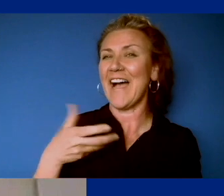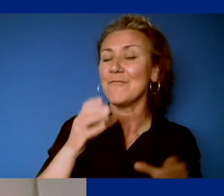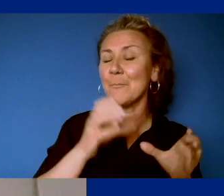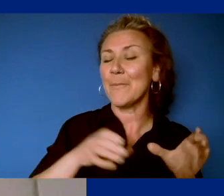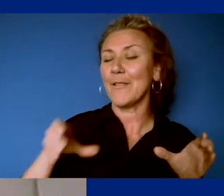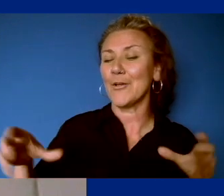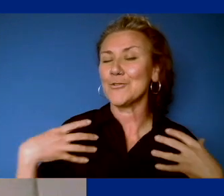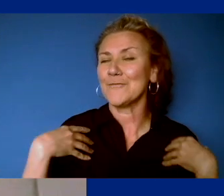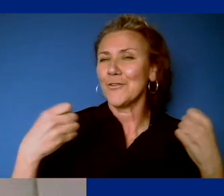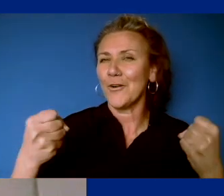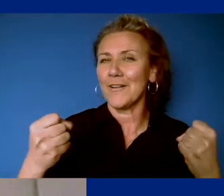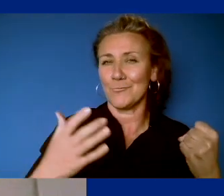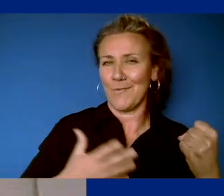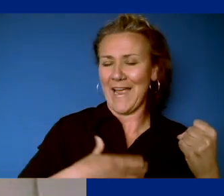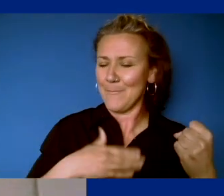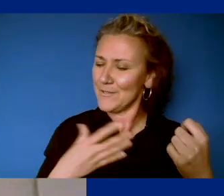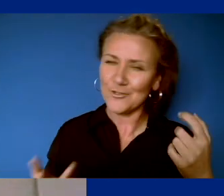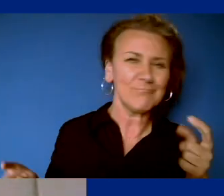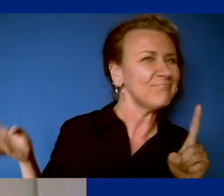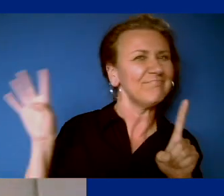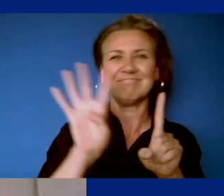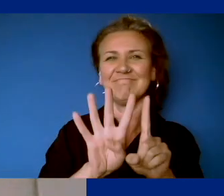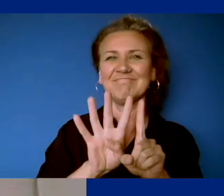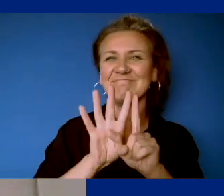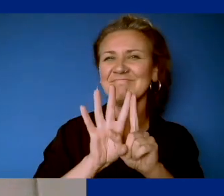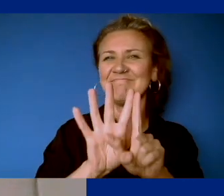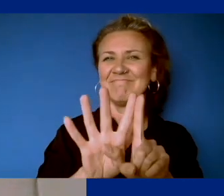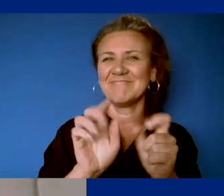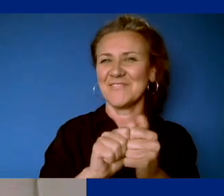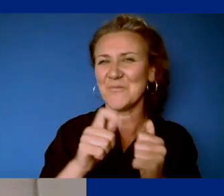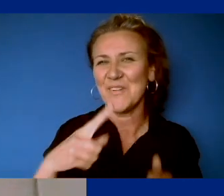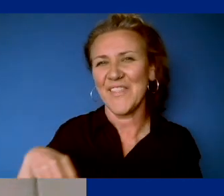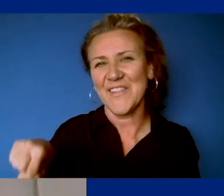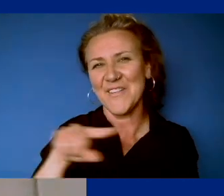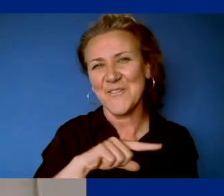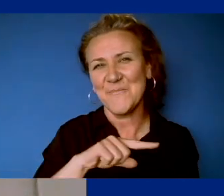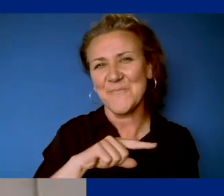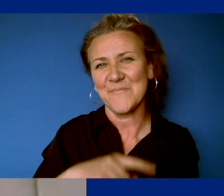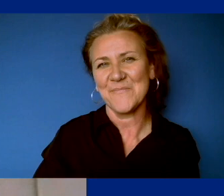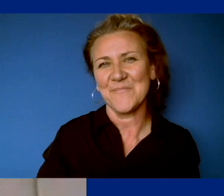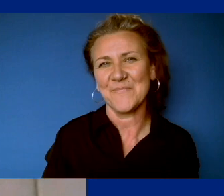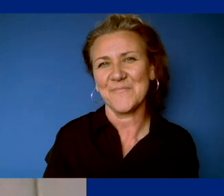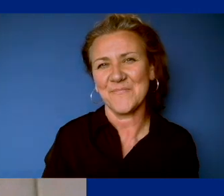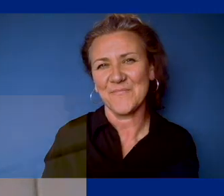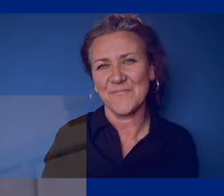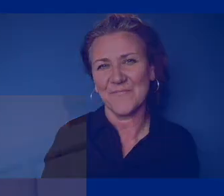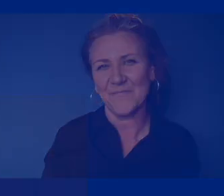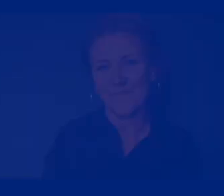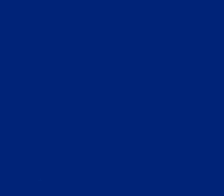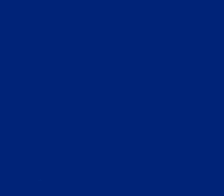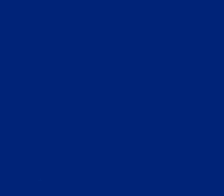city. And we Pillars of Courage are happy to walk the walk with you.